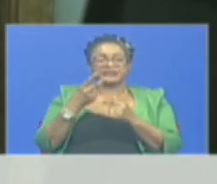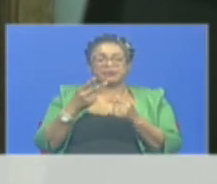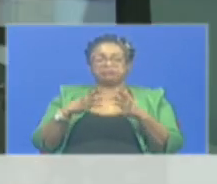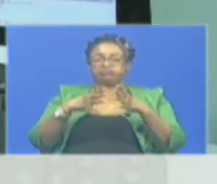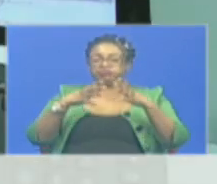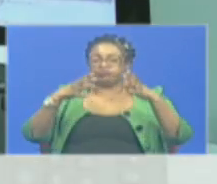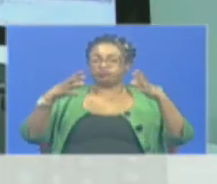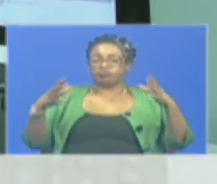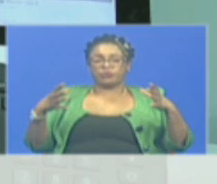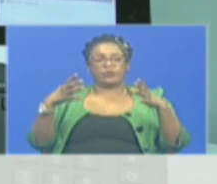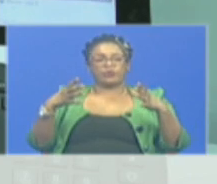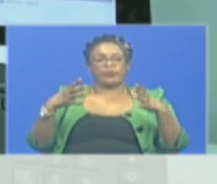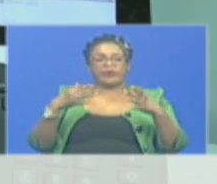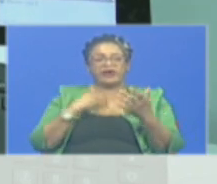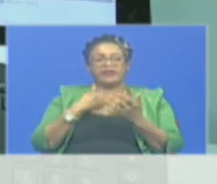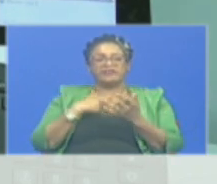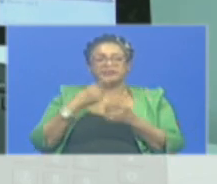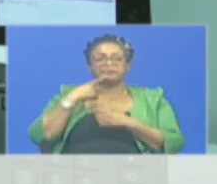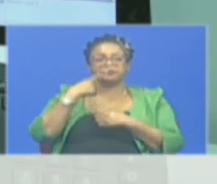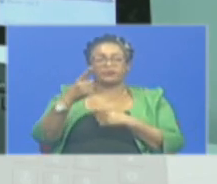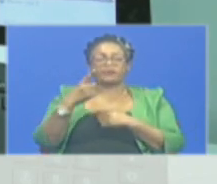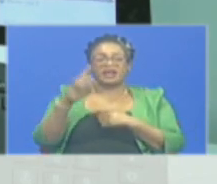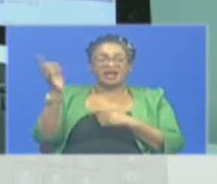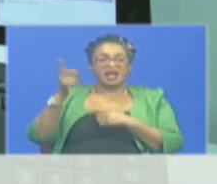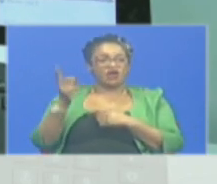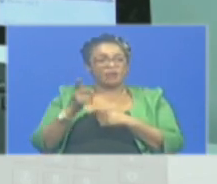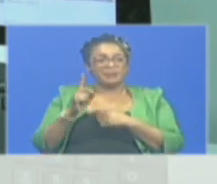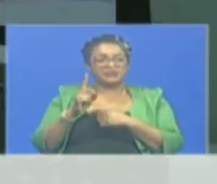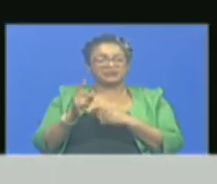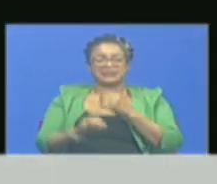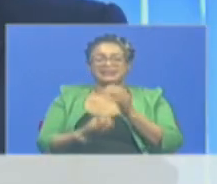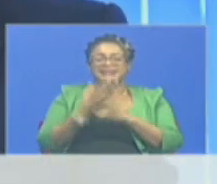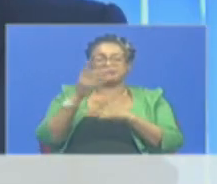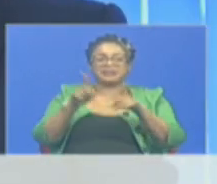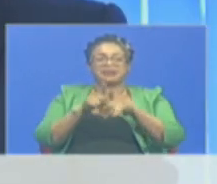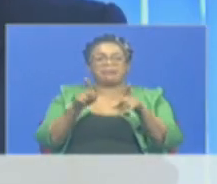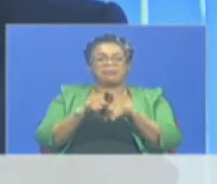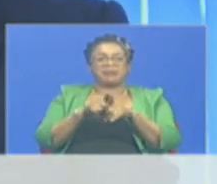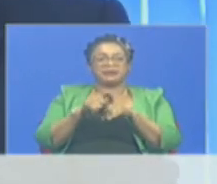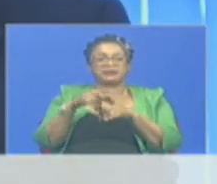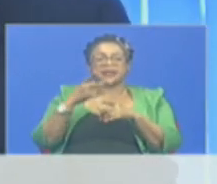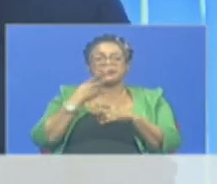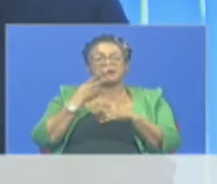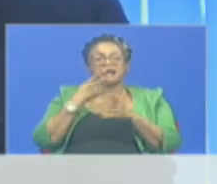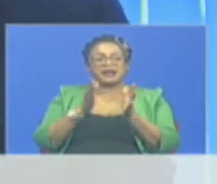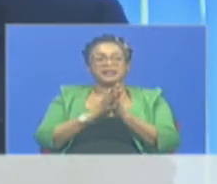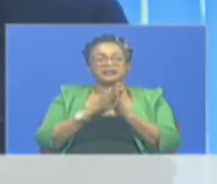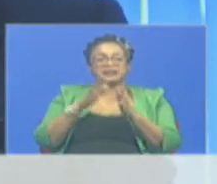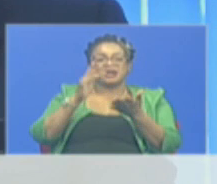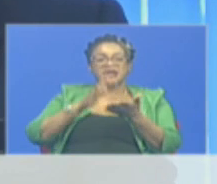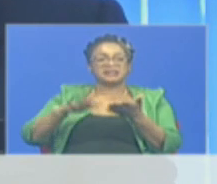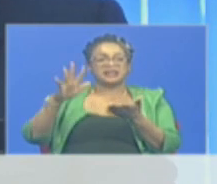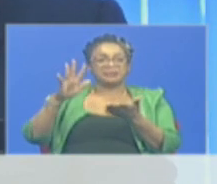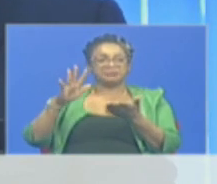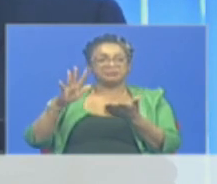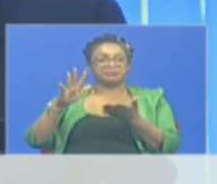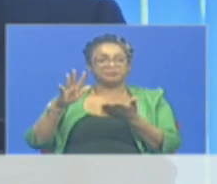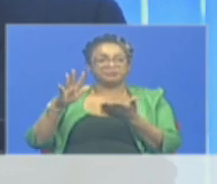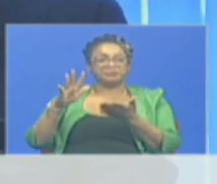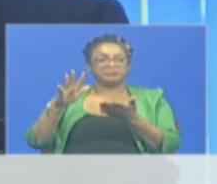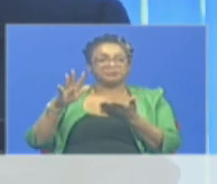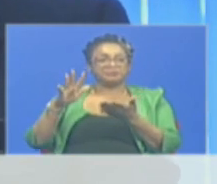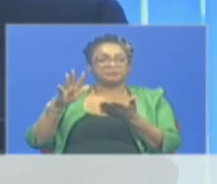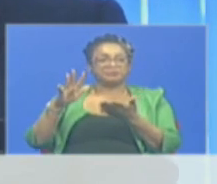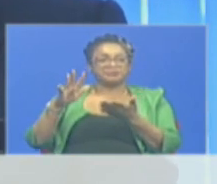capacity to at least 800 seats in Nairobi and set up similar facilities in Kampala and Dar es Salaam. And across the